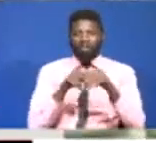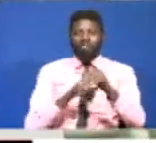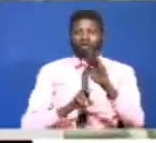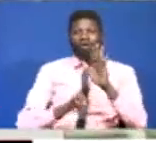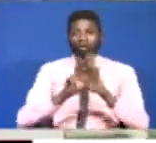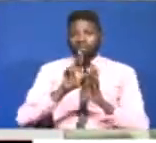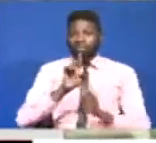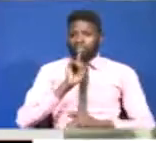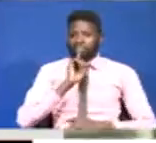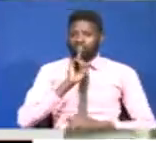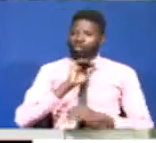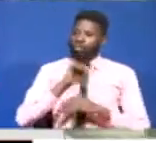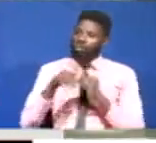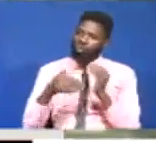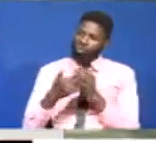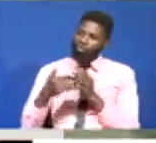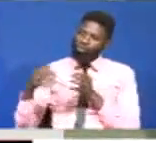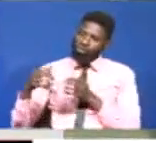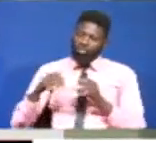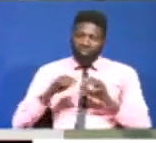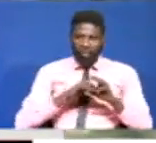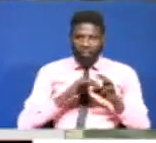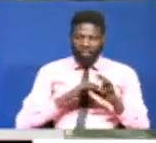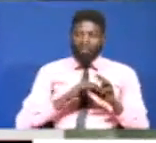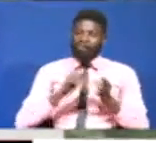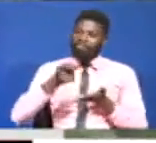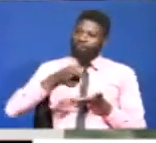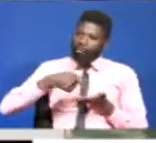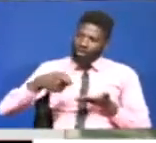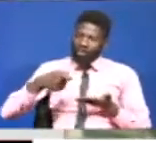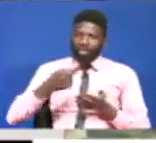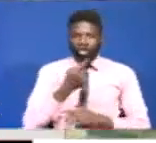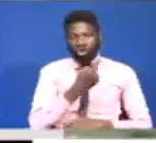communique, so that every party takes responsibility for the